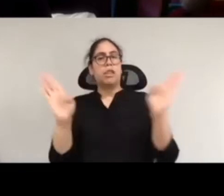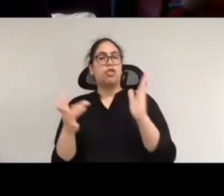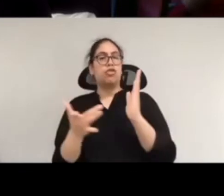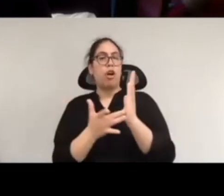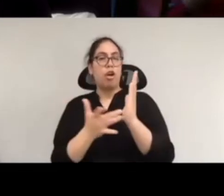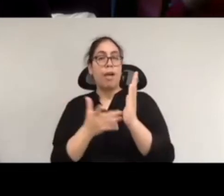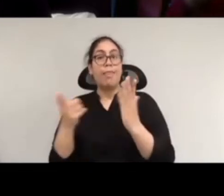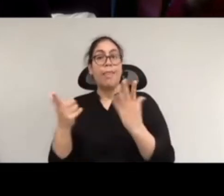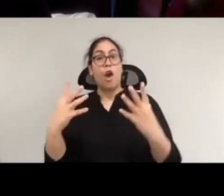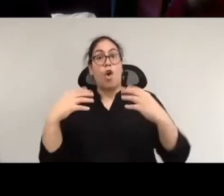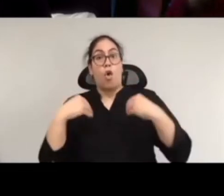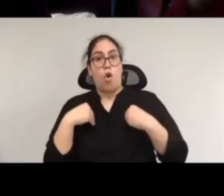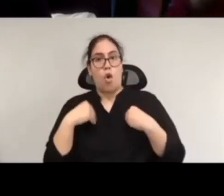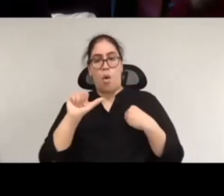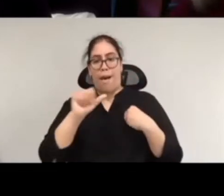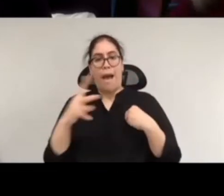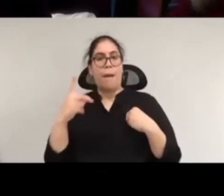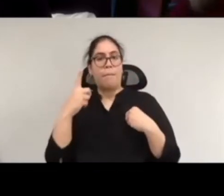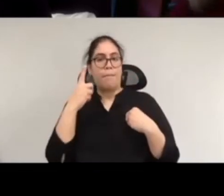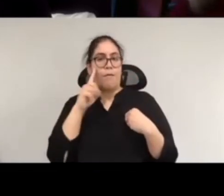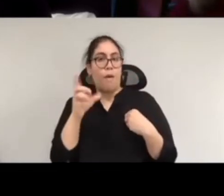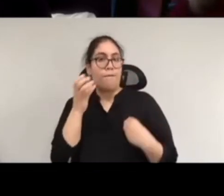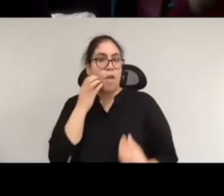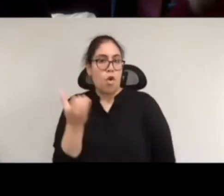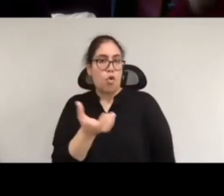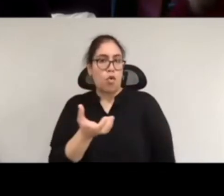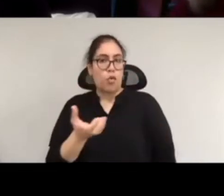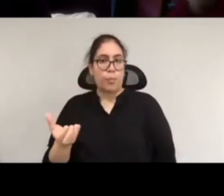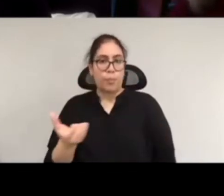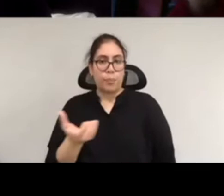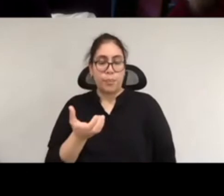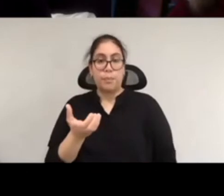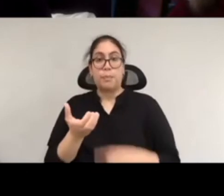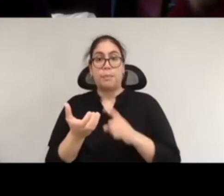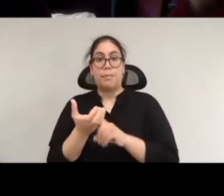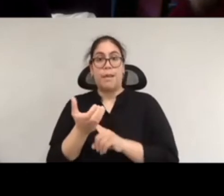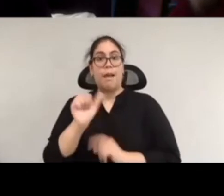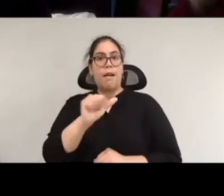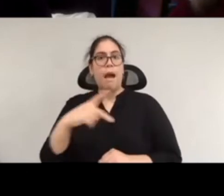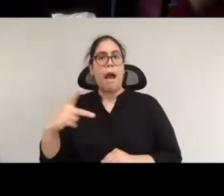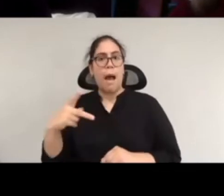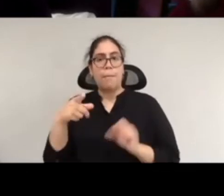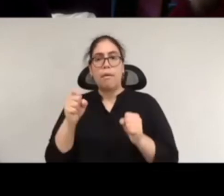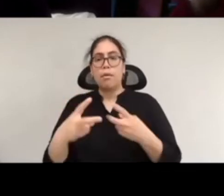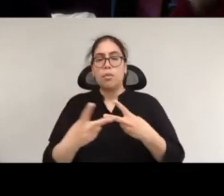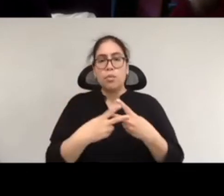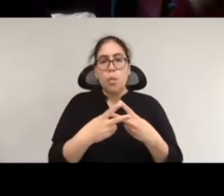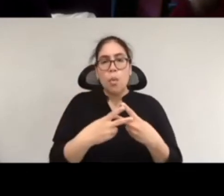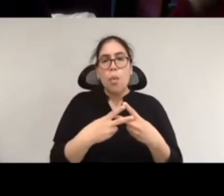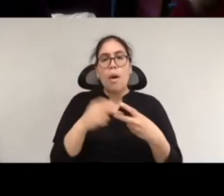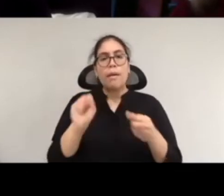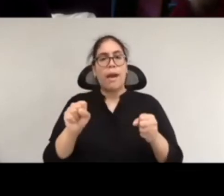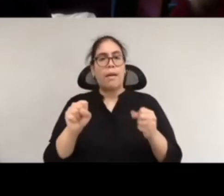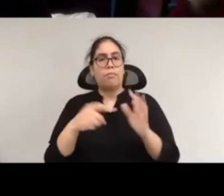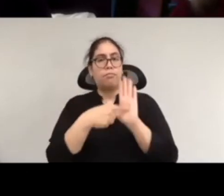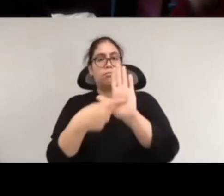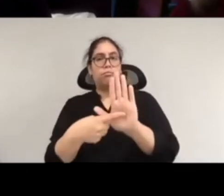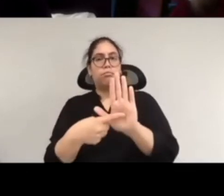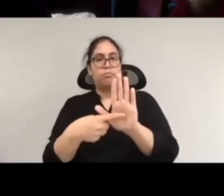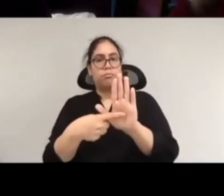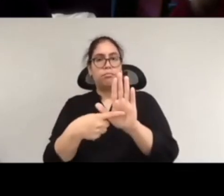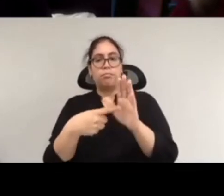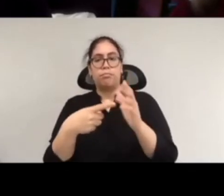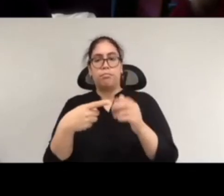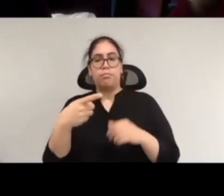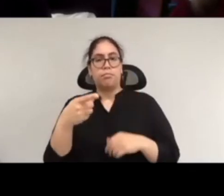an application for your phone. The application was able to store and to display audio description,